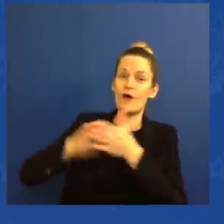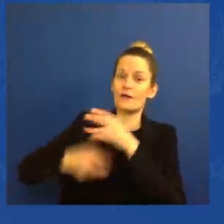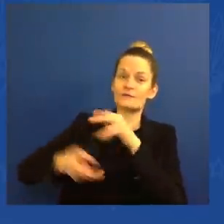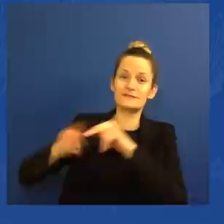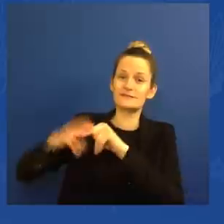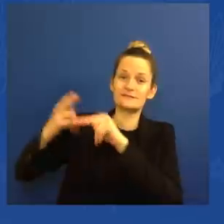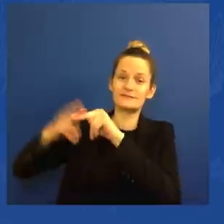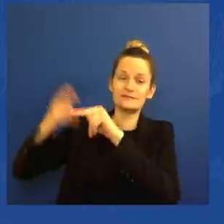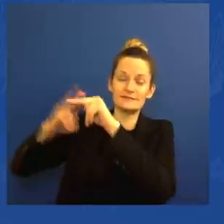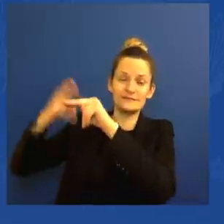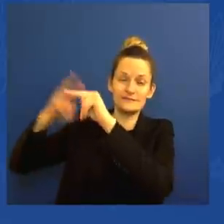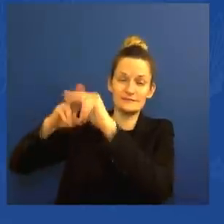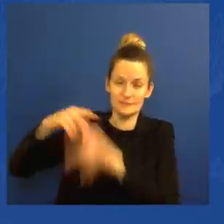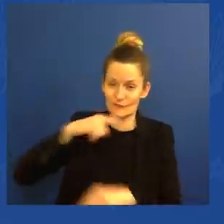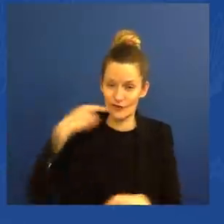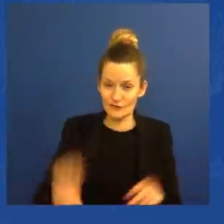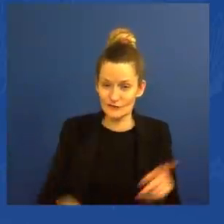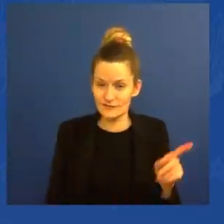since he put his troops